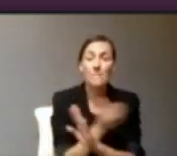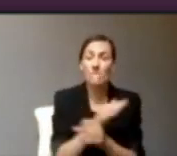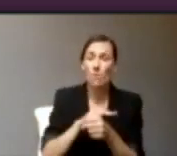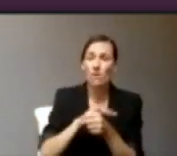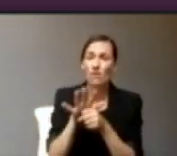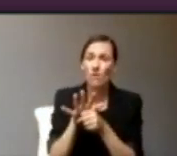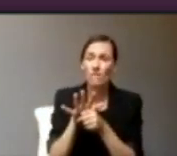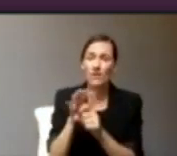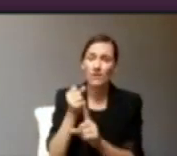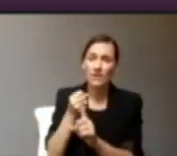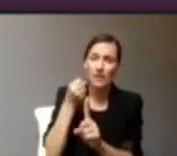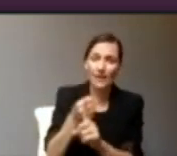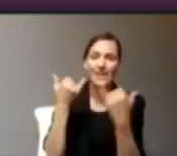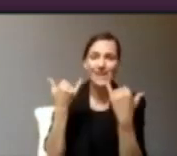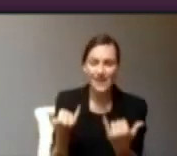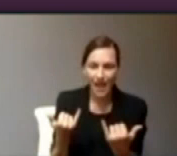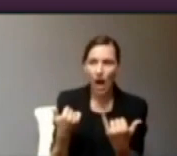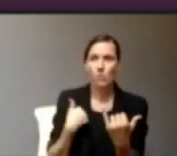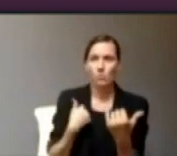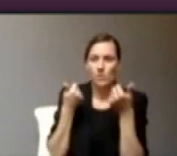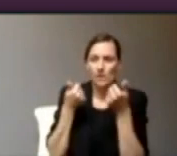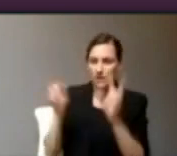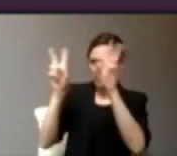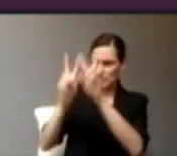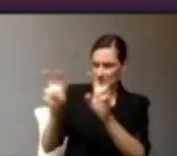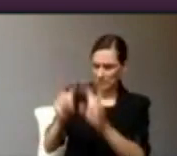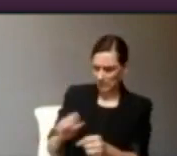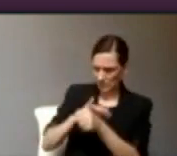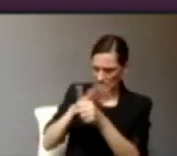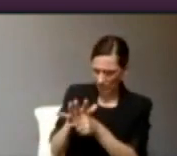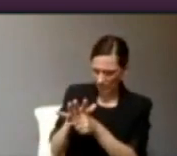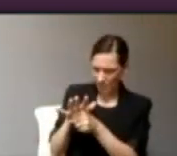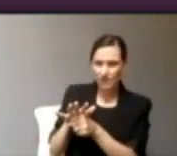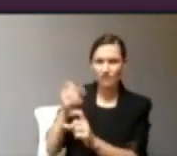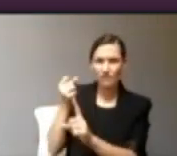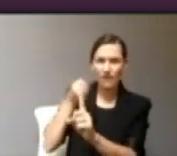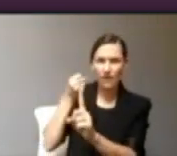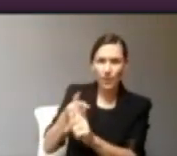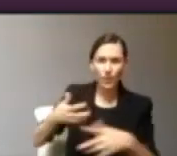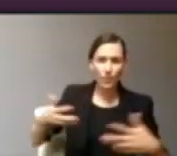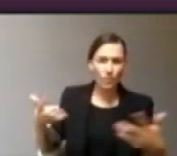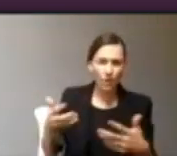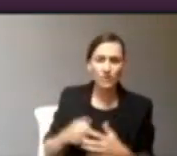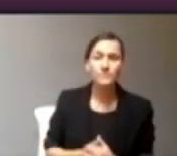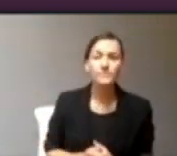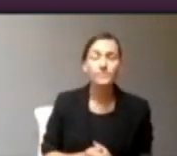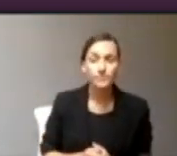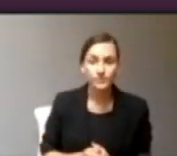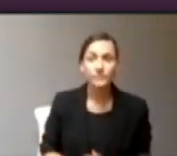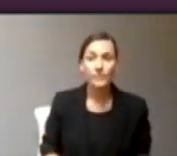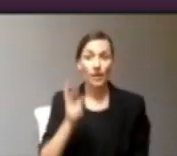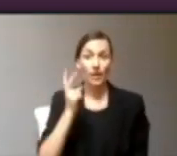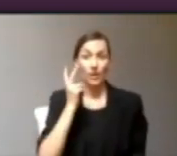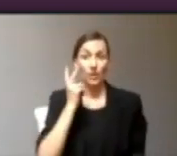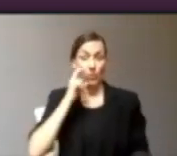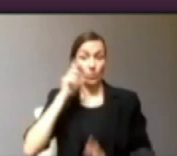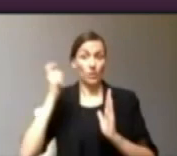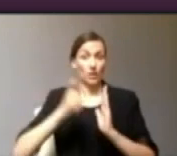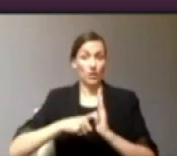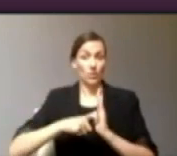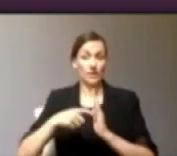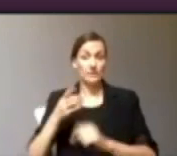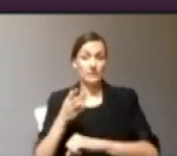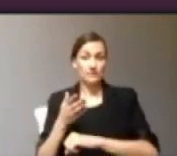the impact that COVID had. And what we're seeing is that we saw an increase